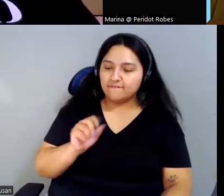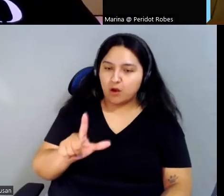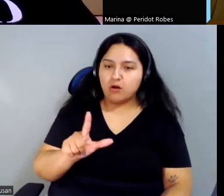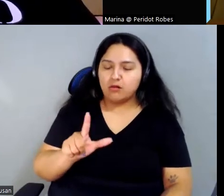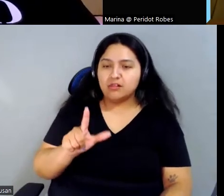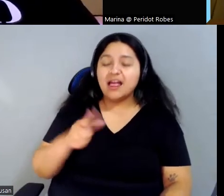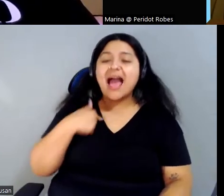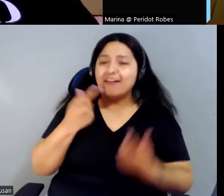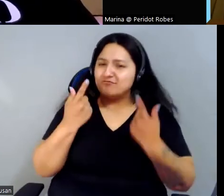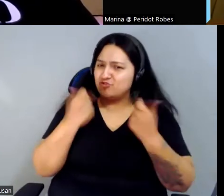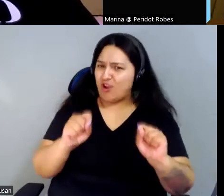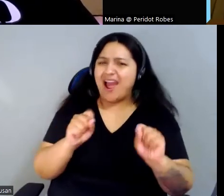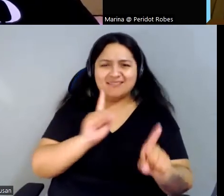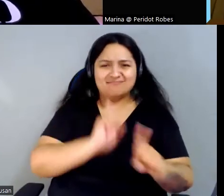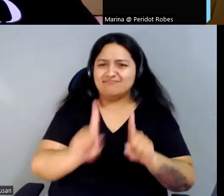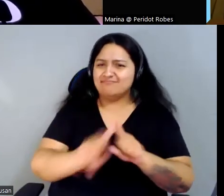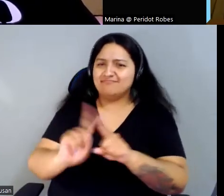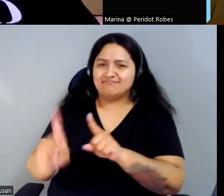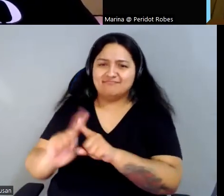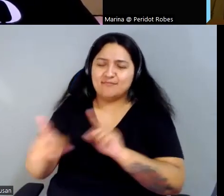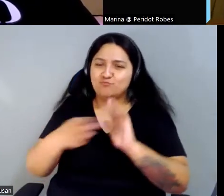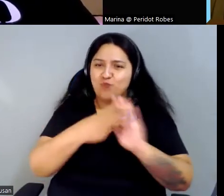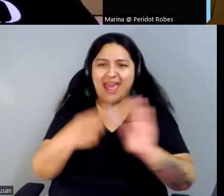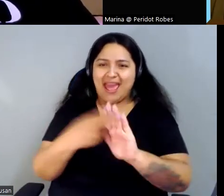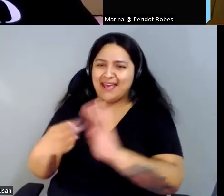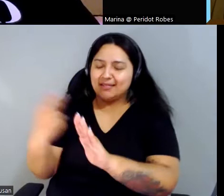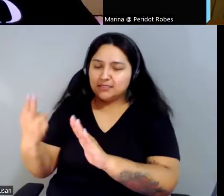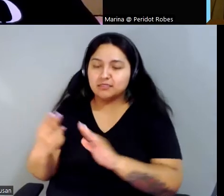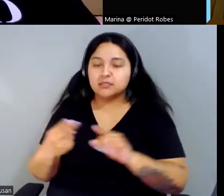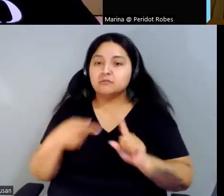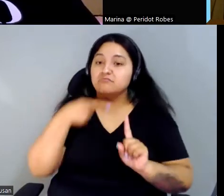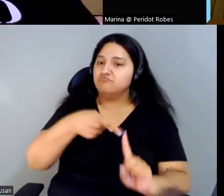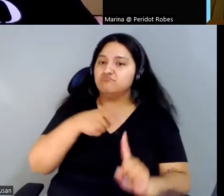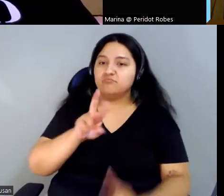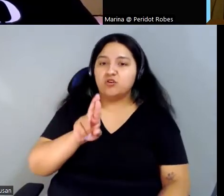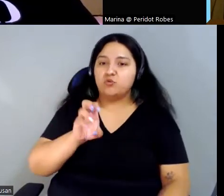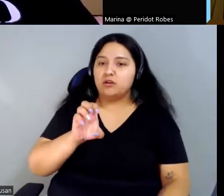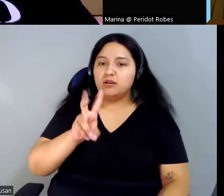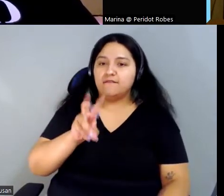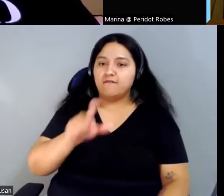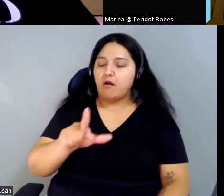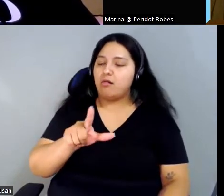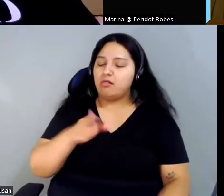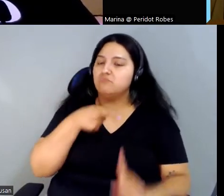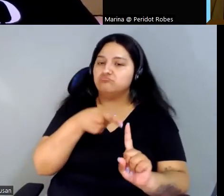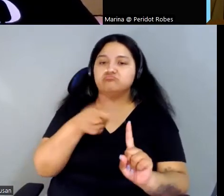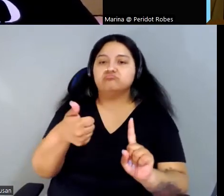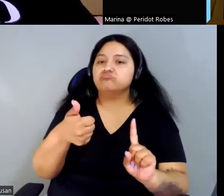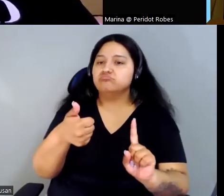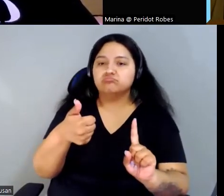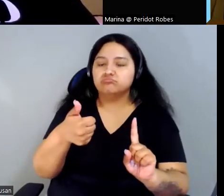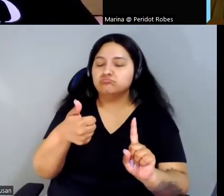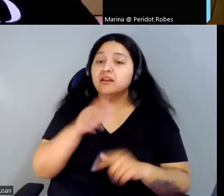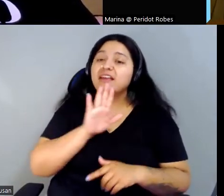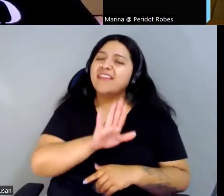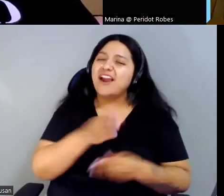tried most of them at this point, those have been the ones that I will co-sign the most. They're still made of fabrics